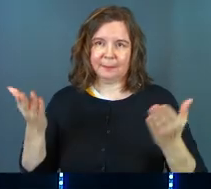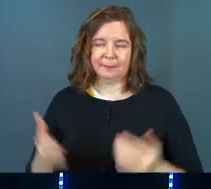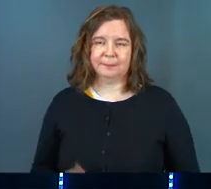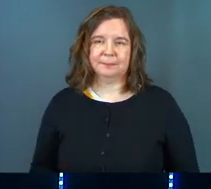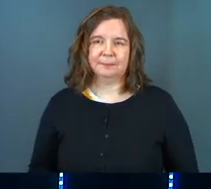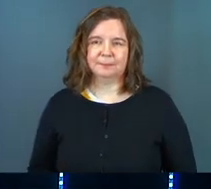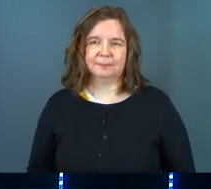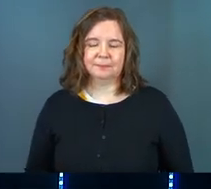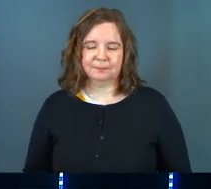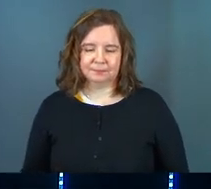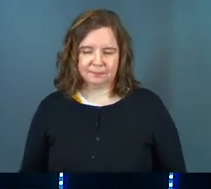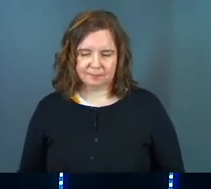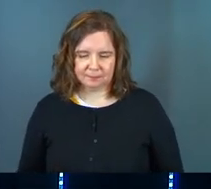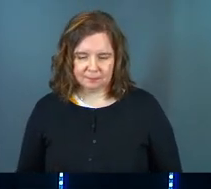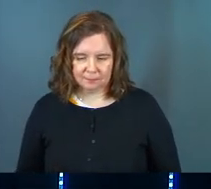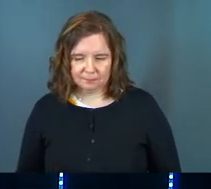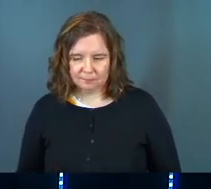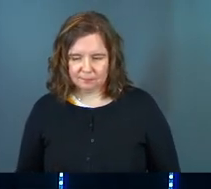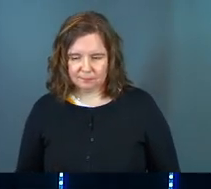stand?